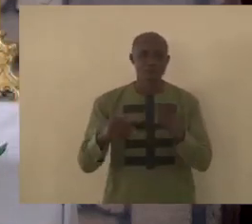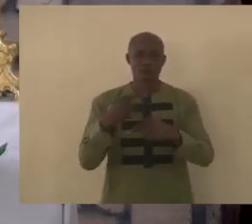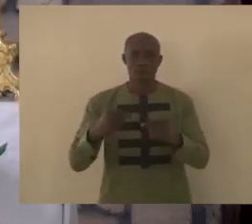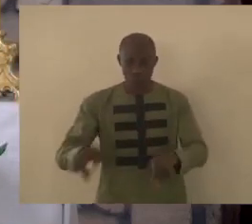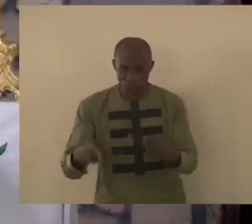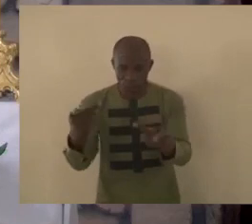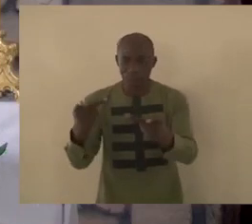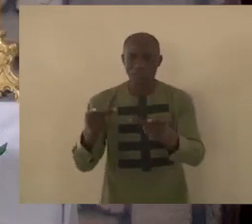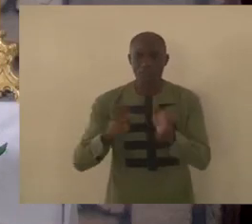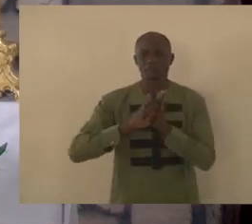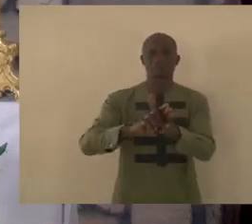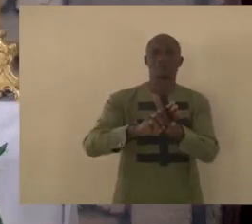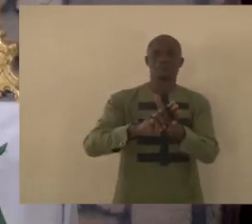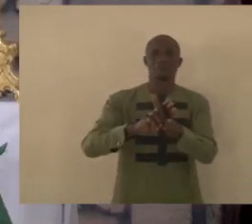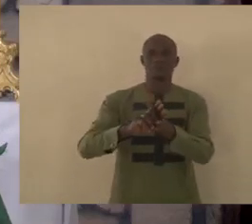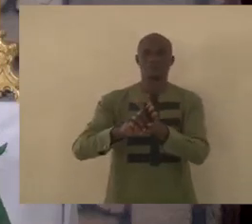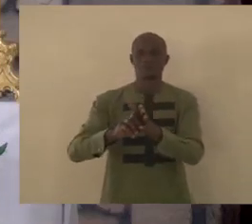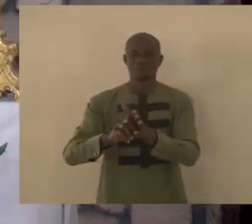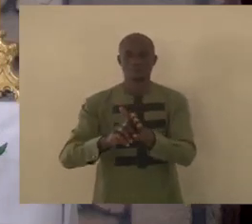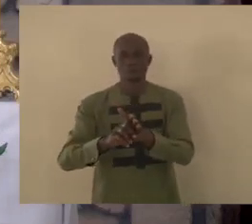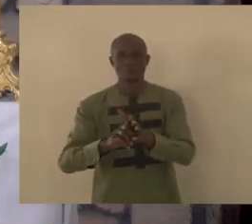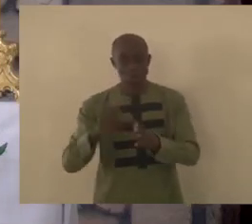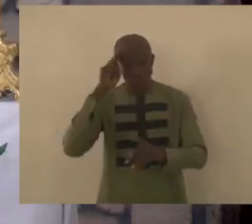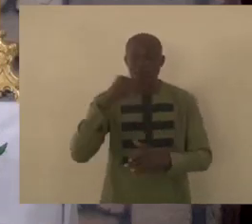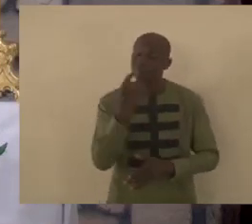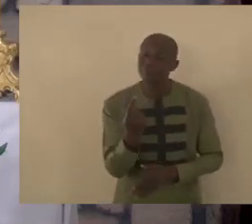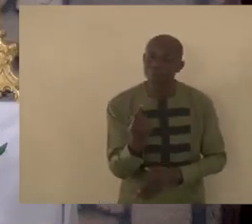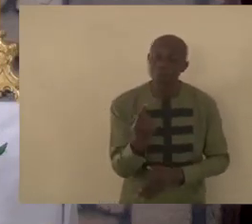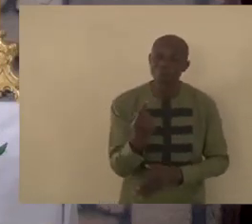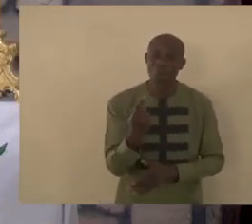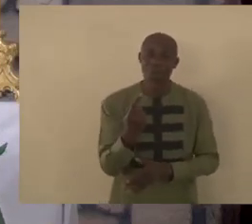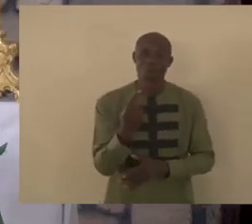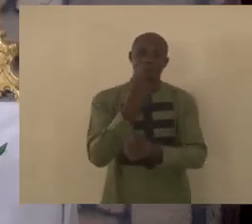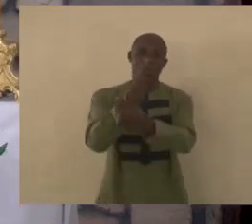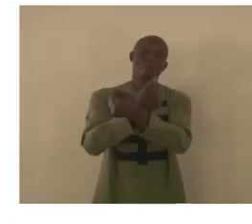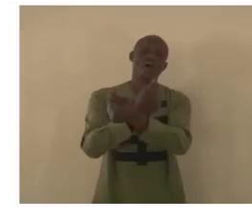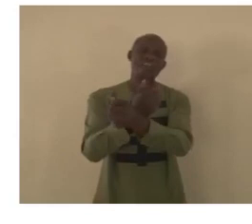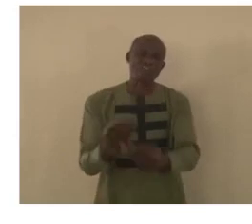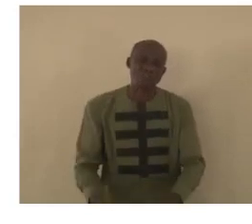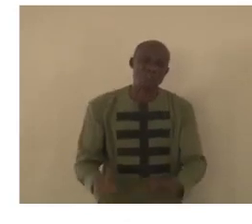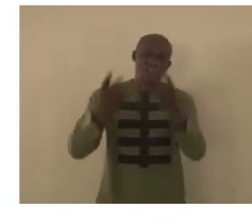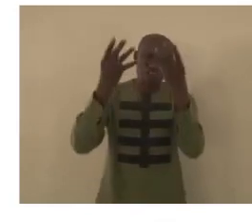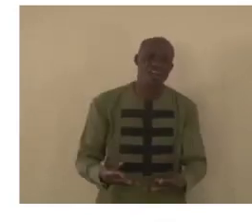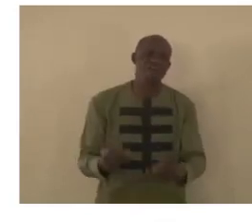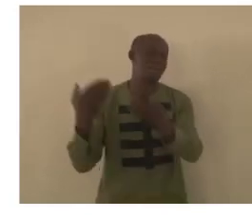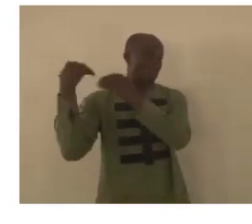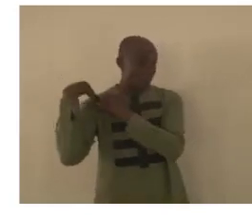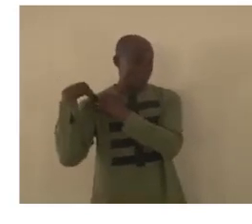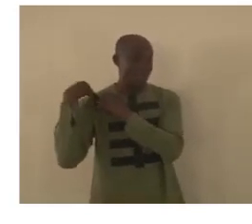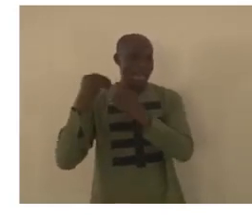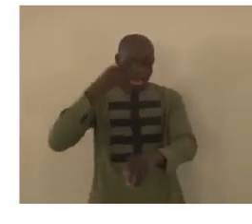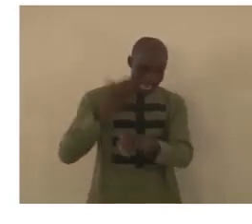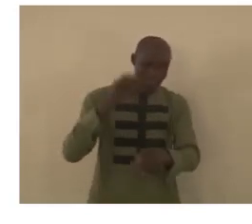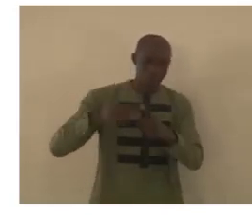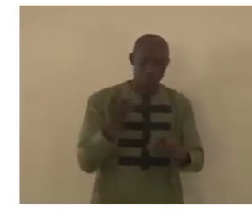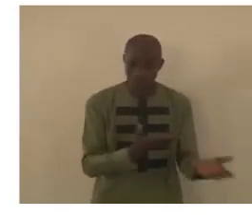Jesus goes further. He provides examples of their wrong practices. He says, they bind heavy burden, hard to